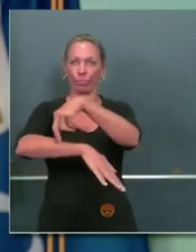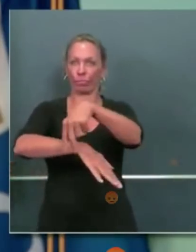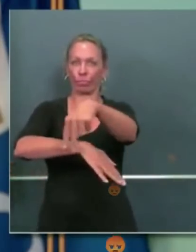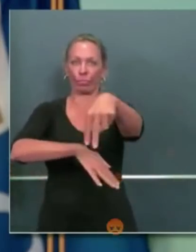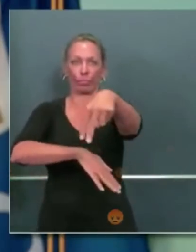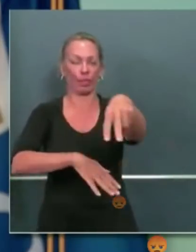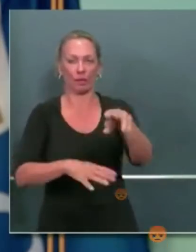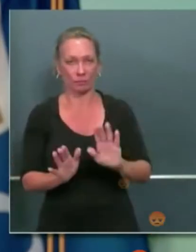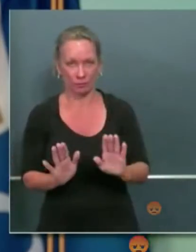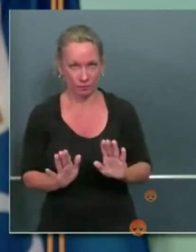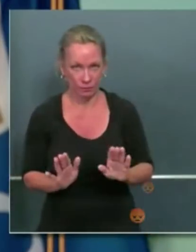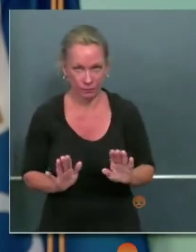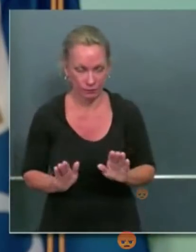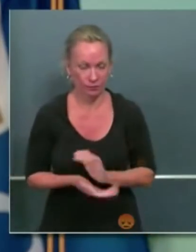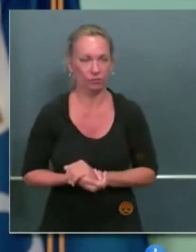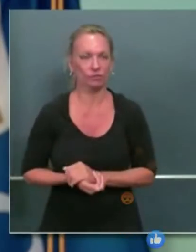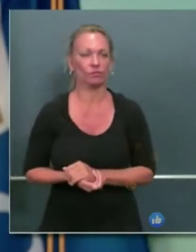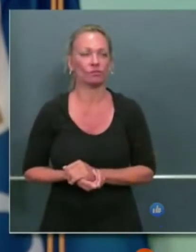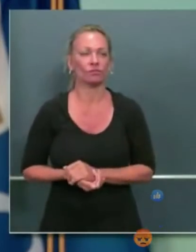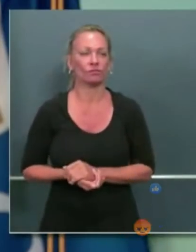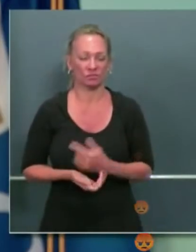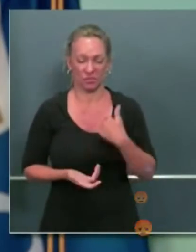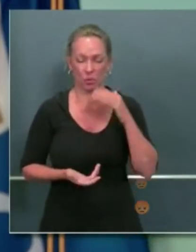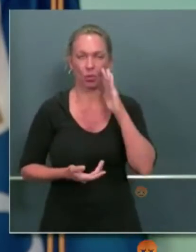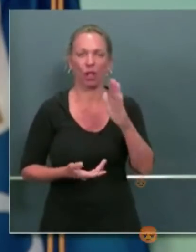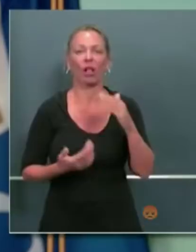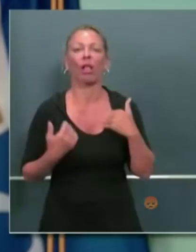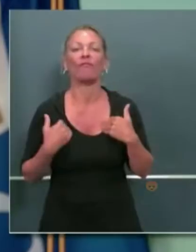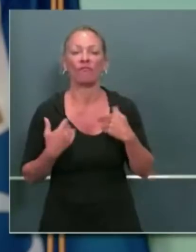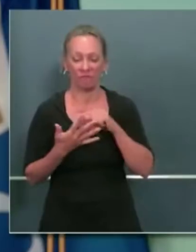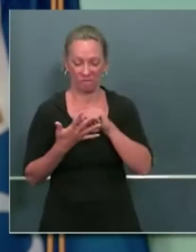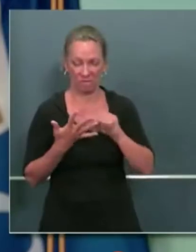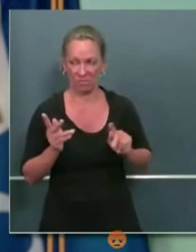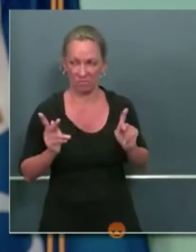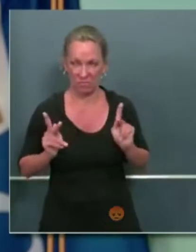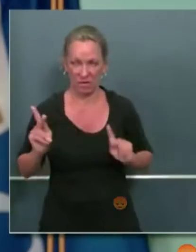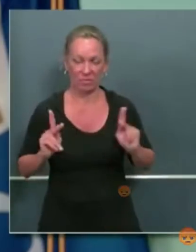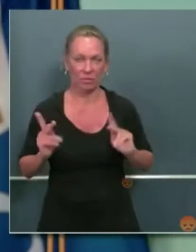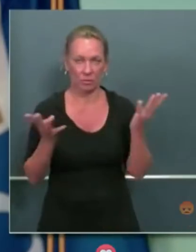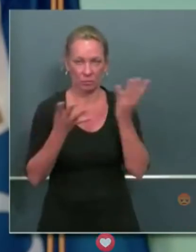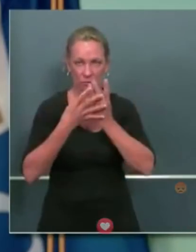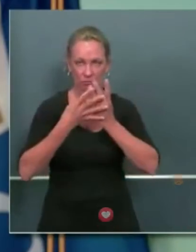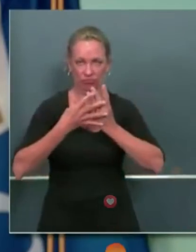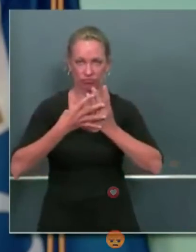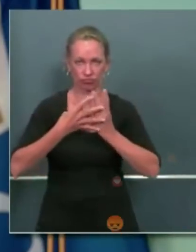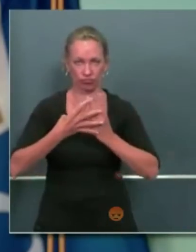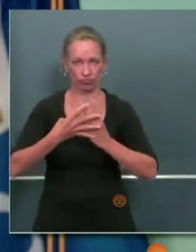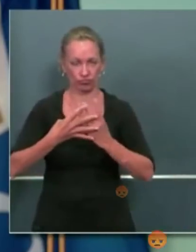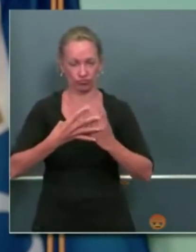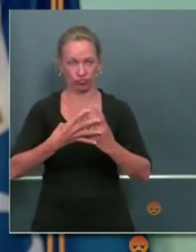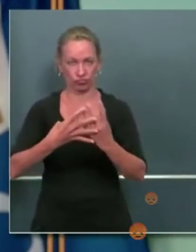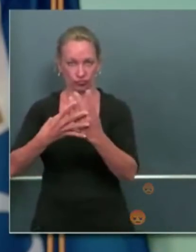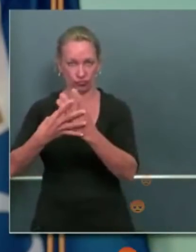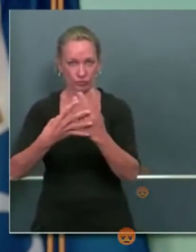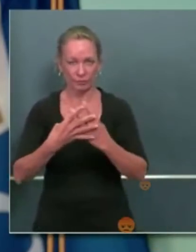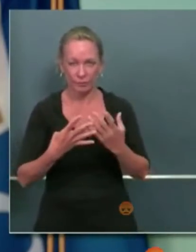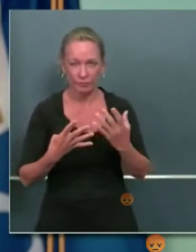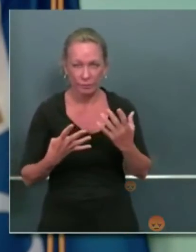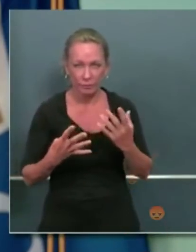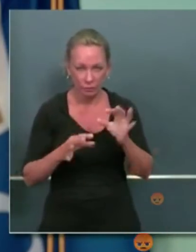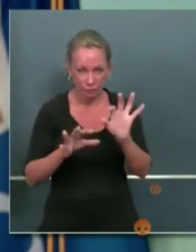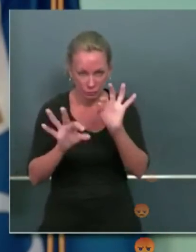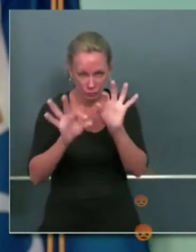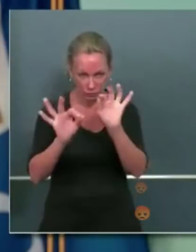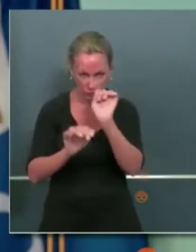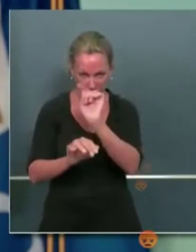giờ cho 110 ra sớm để individuals mà that we've identified giảm bớt for cái that gánh nặng ở trong protocol and early các release within 180 days, tốt non-nons, là tù